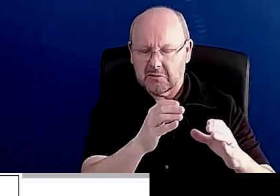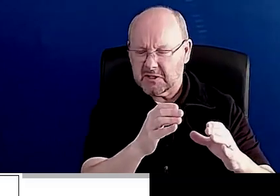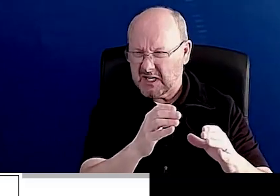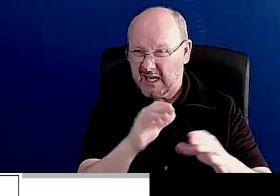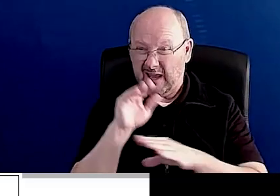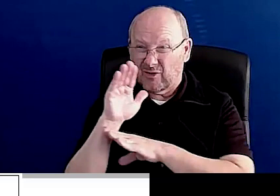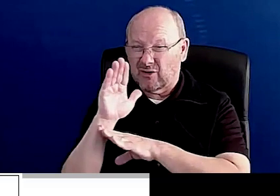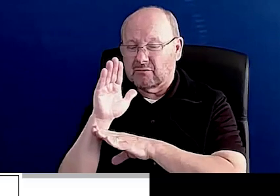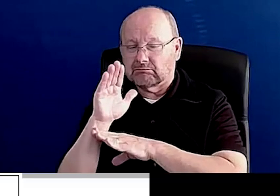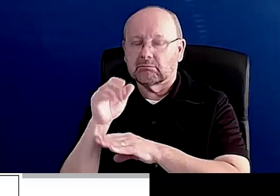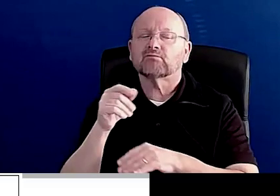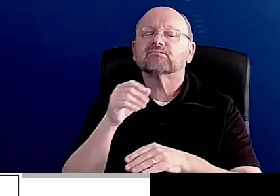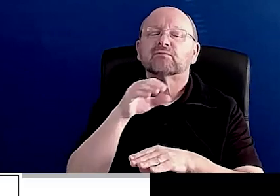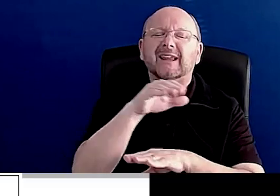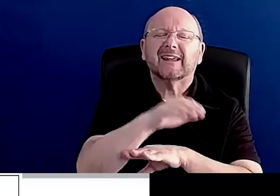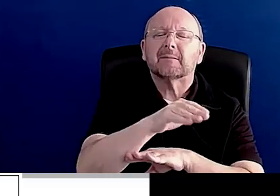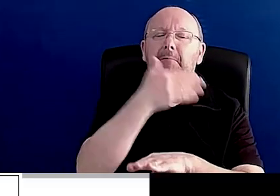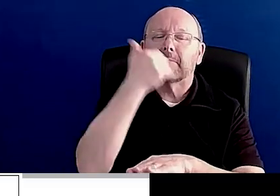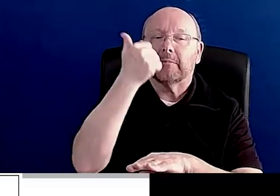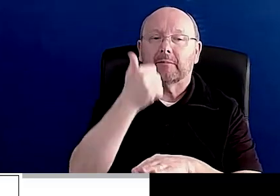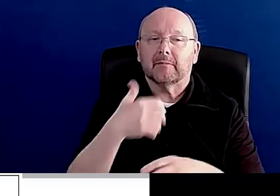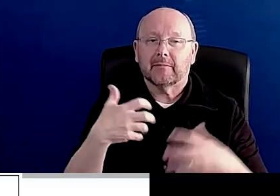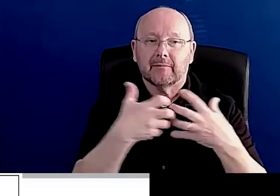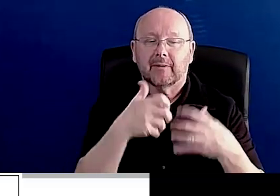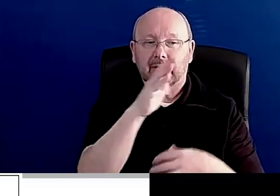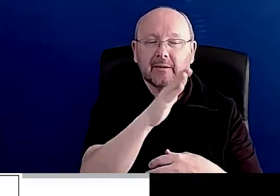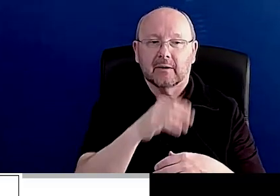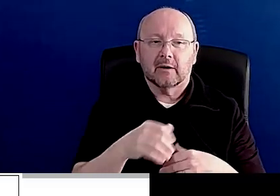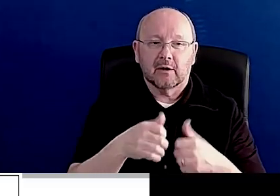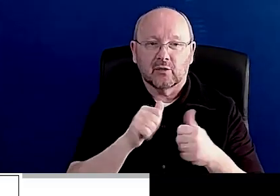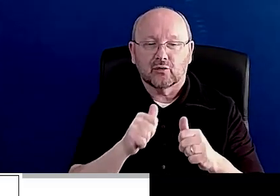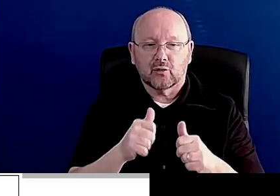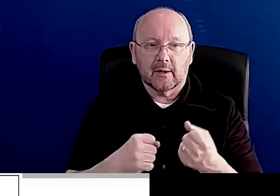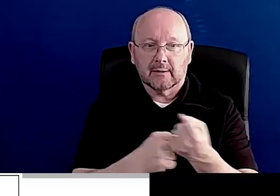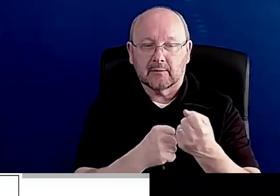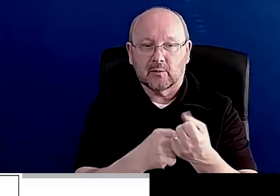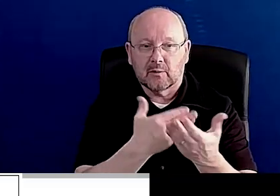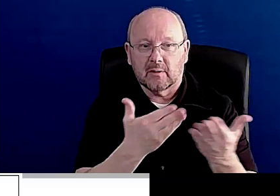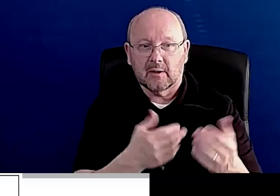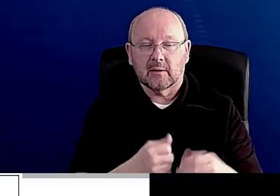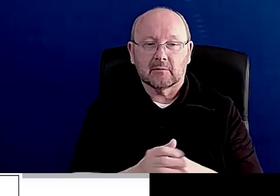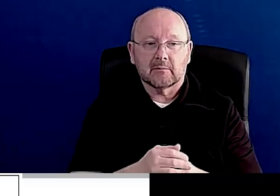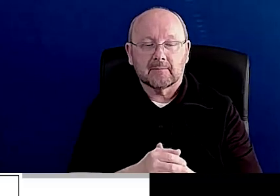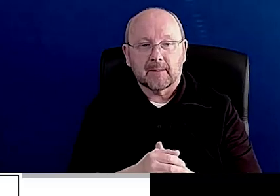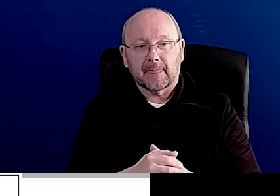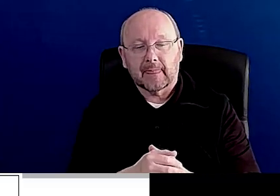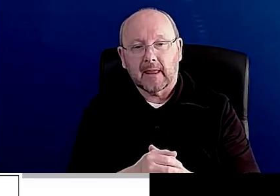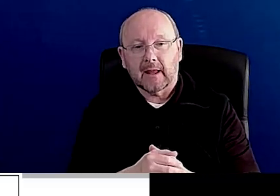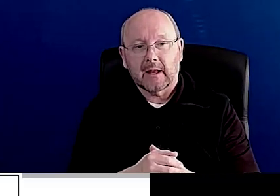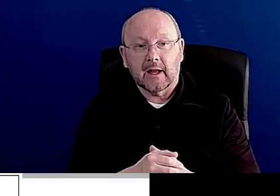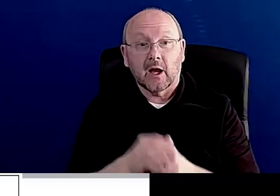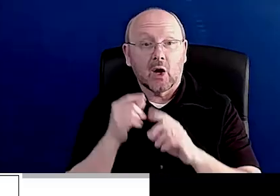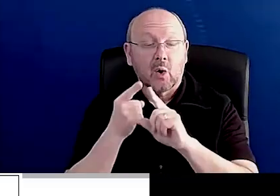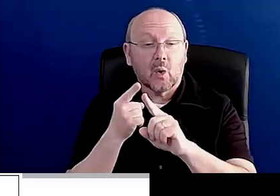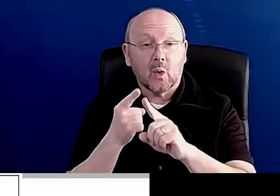let's offer it in the evenings instead. So we're trying to open that door for more students, because the goal isn't to have them